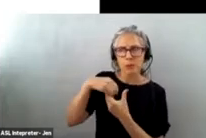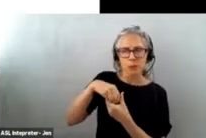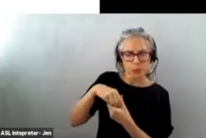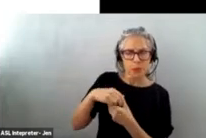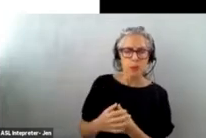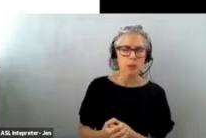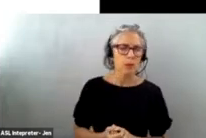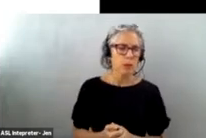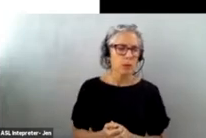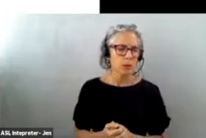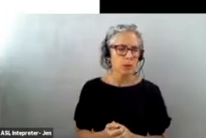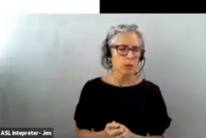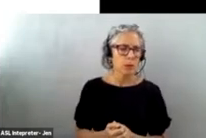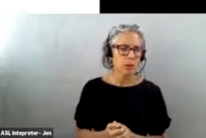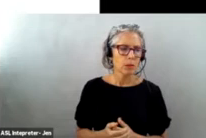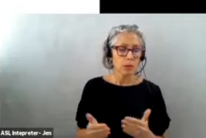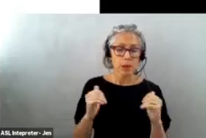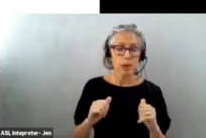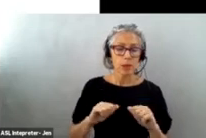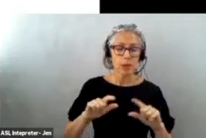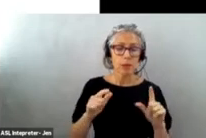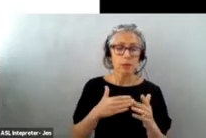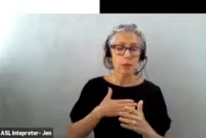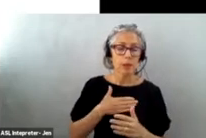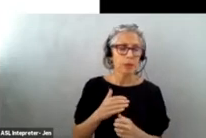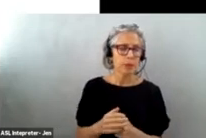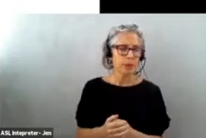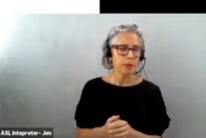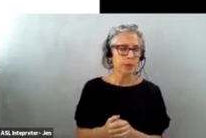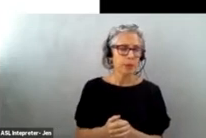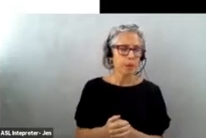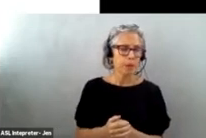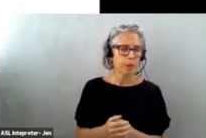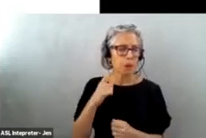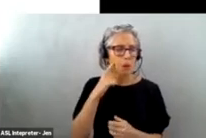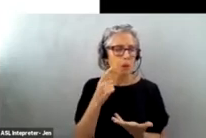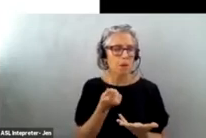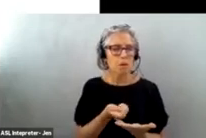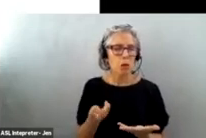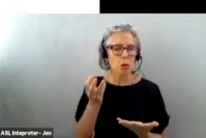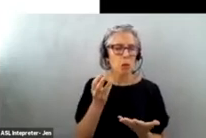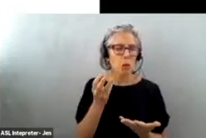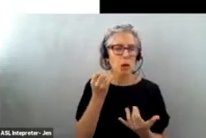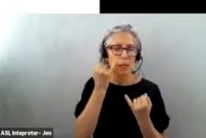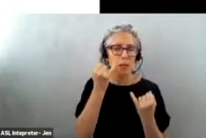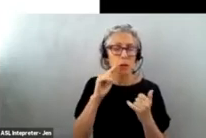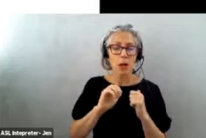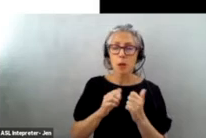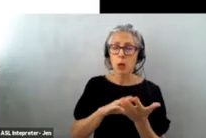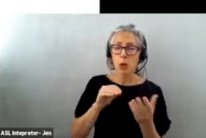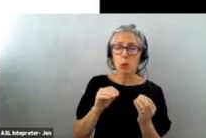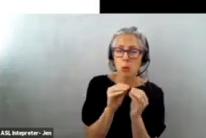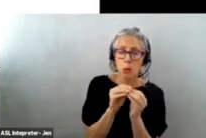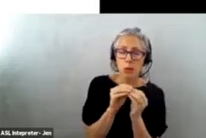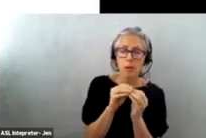out. Can I have the next slide, please? Thank you. So I thought of just a couple concrete ideas for how we can learn more and how we